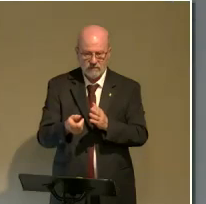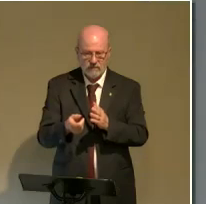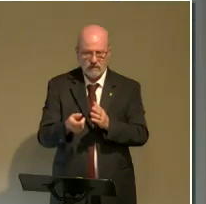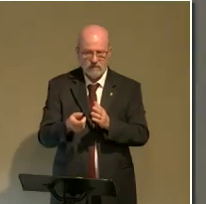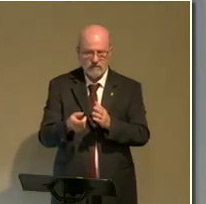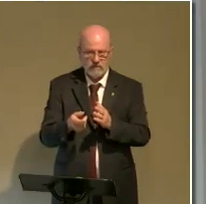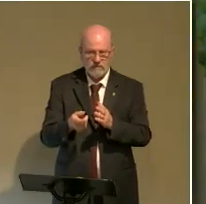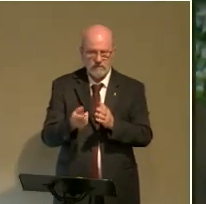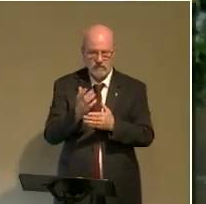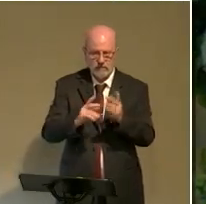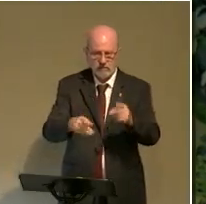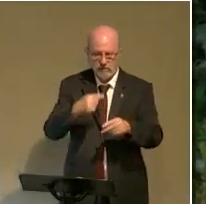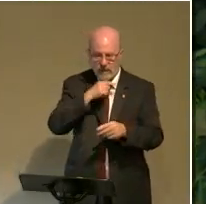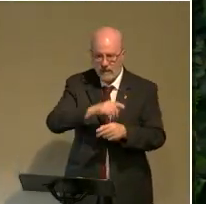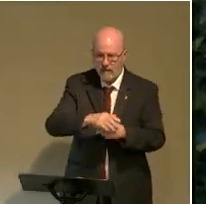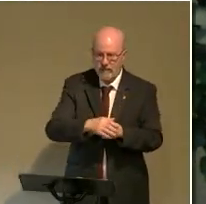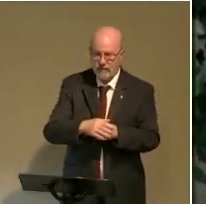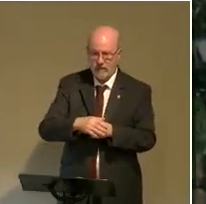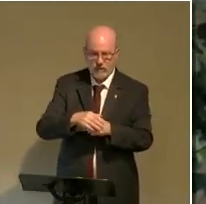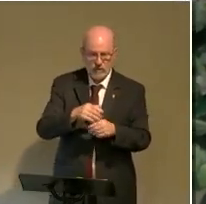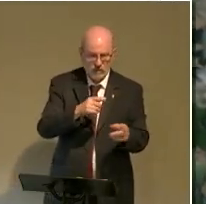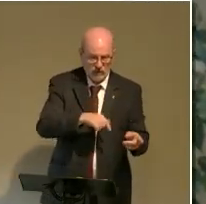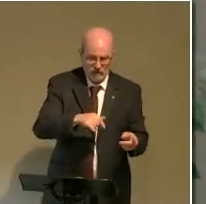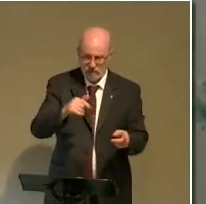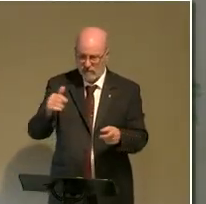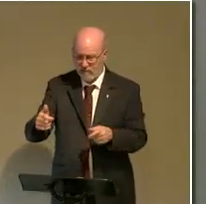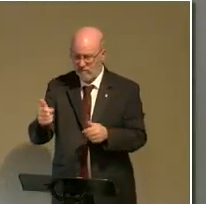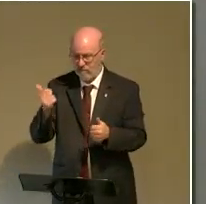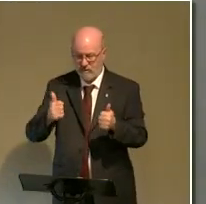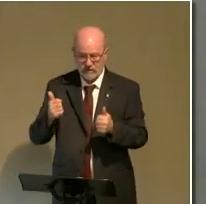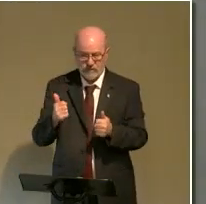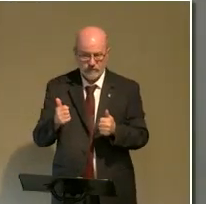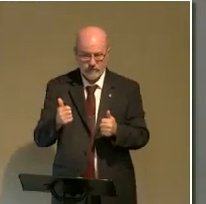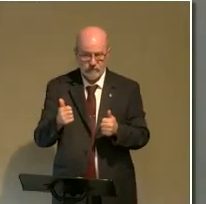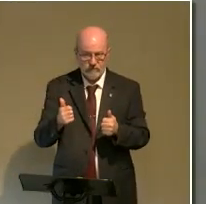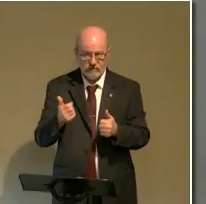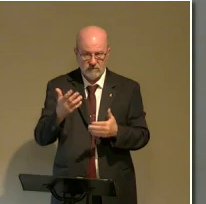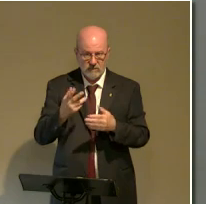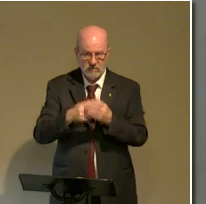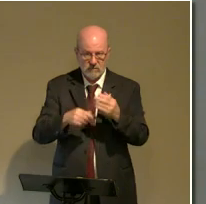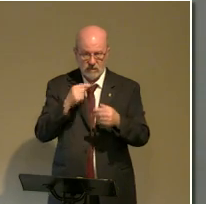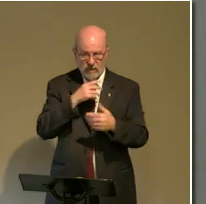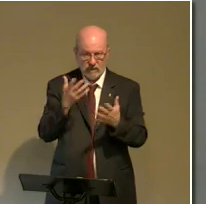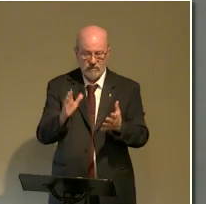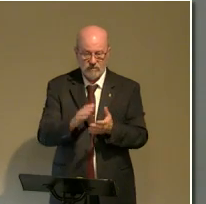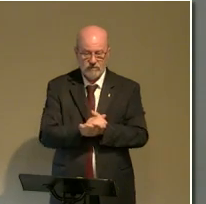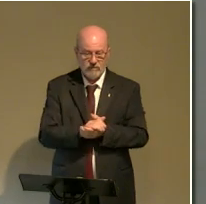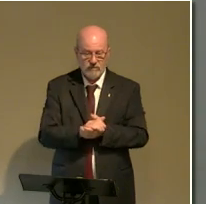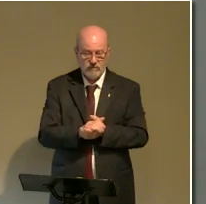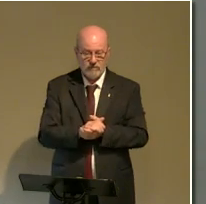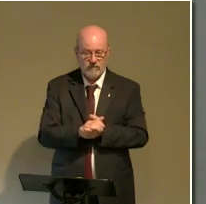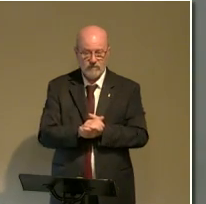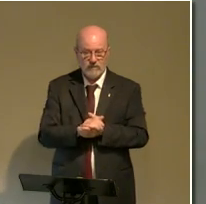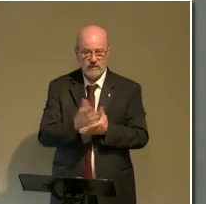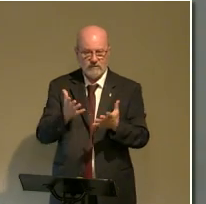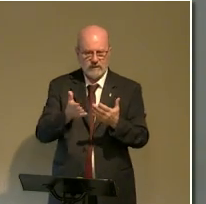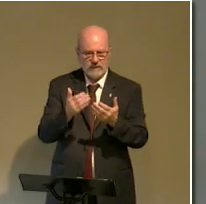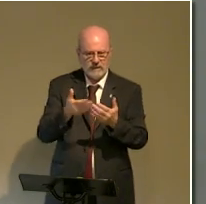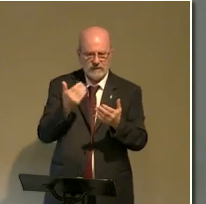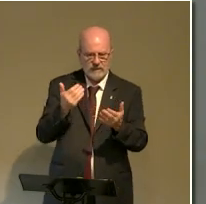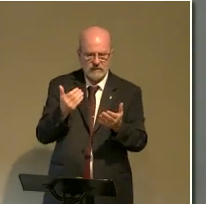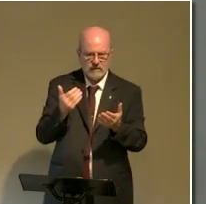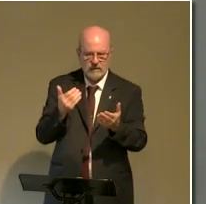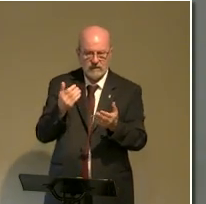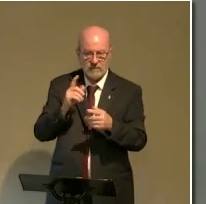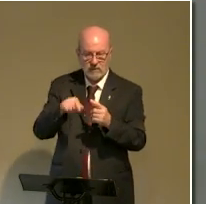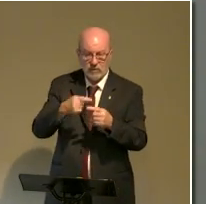Someone's lying. It's this guy or that guy. I think they're both lying. I don't know. But it's very easy to,